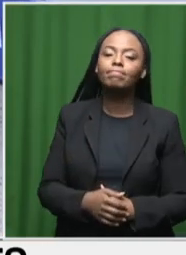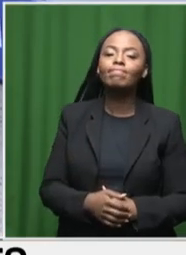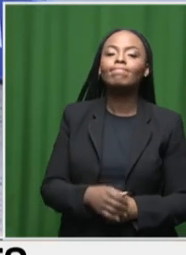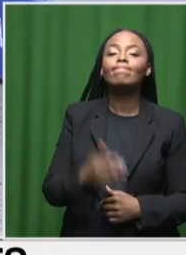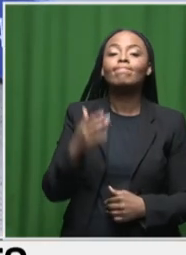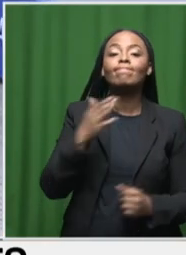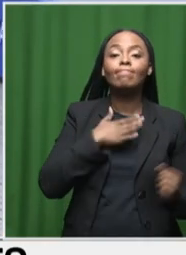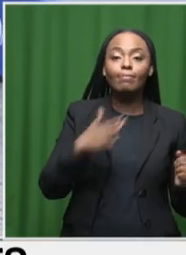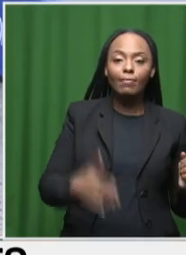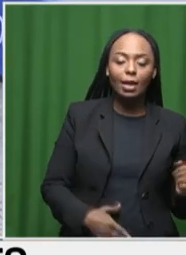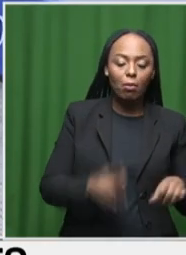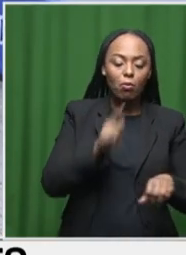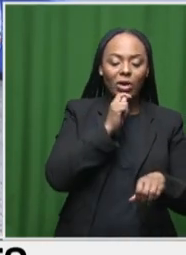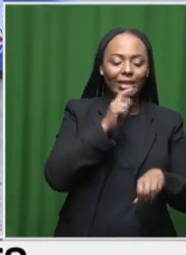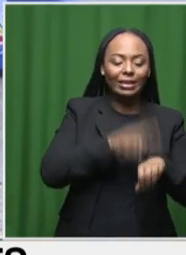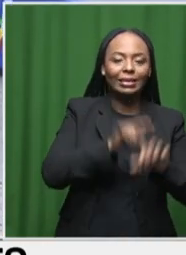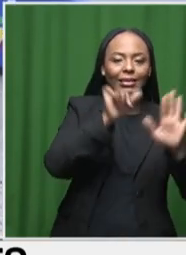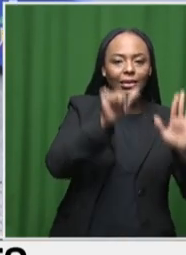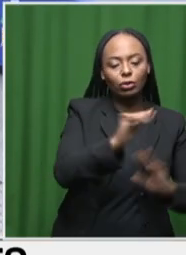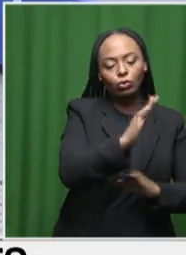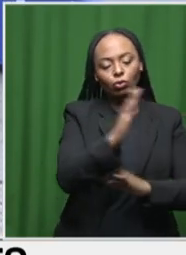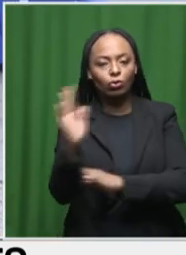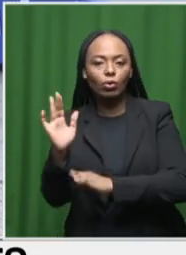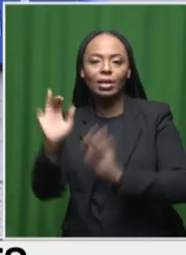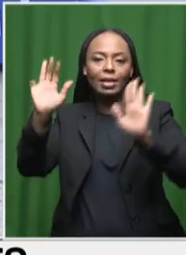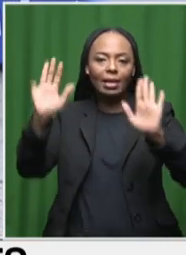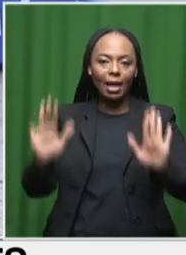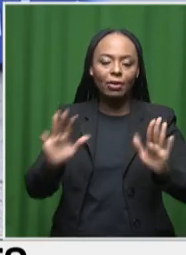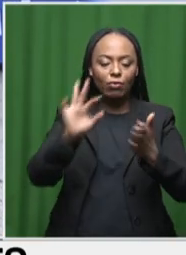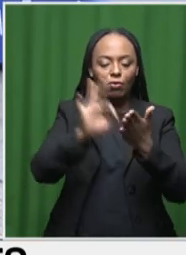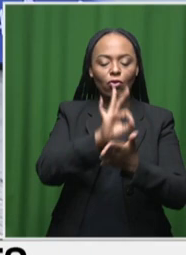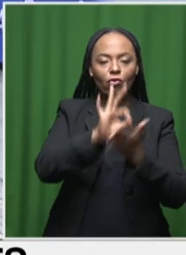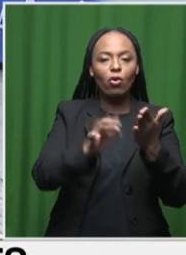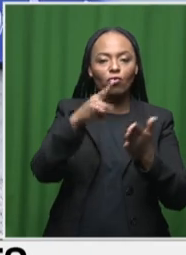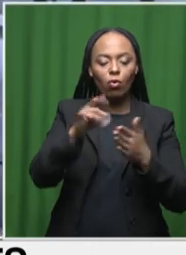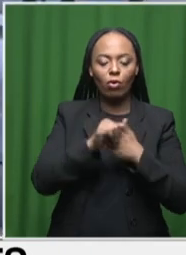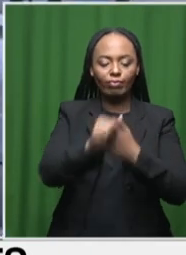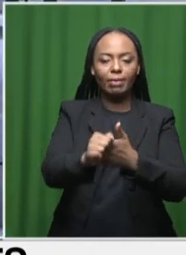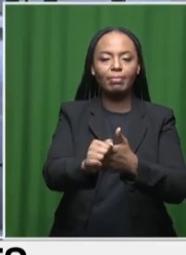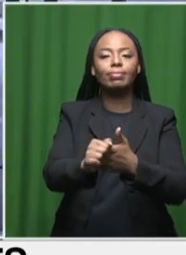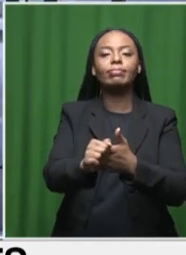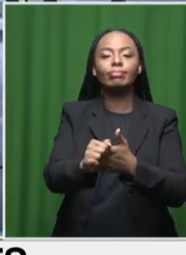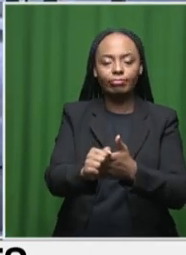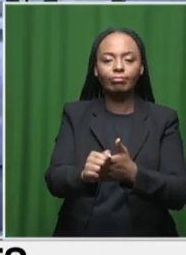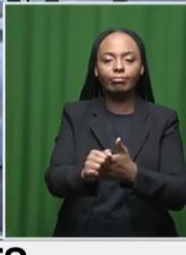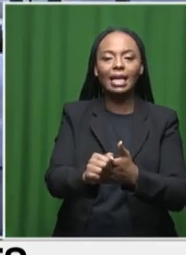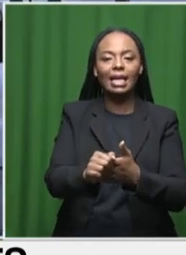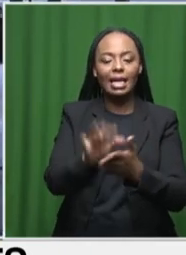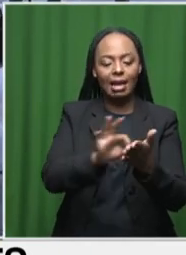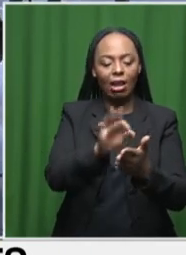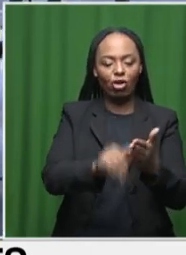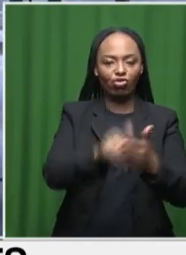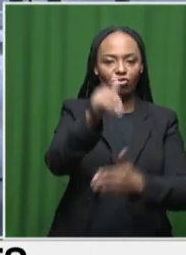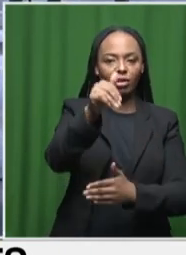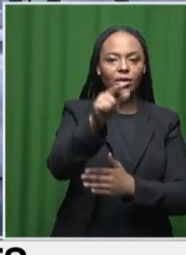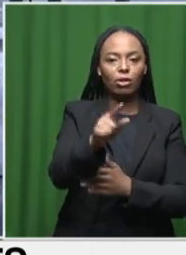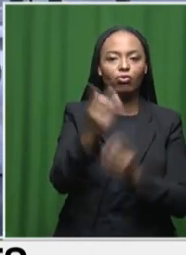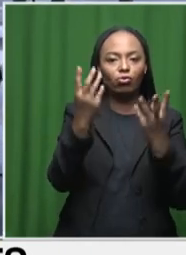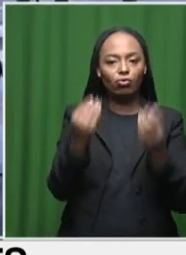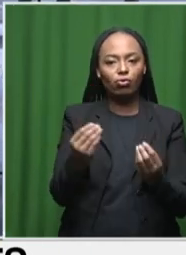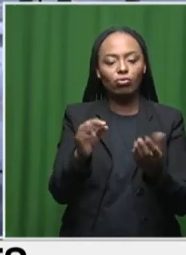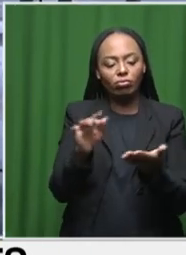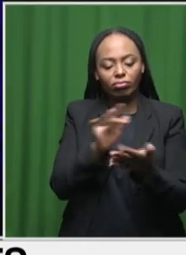6 a.m. in the morning and 9 a.m., we will be voting for the leadership elections. And that's been done on a device